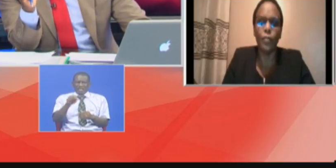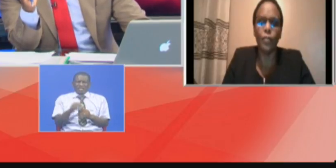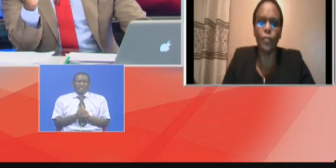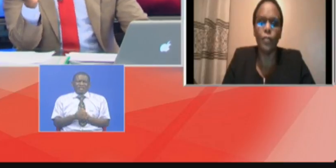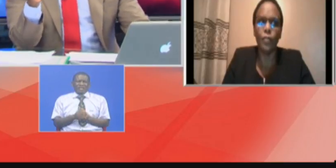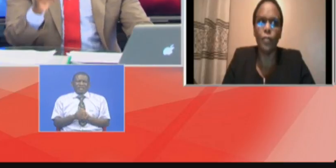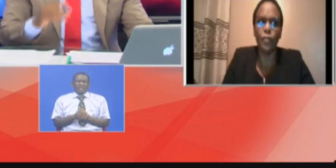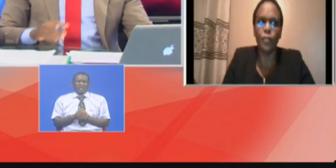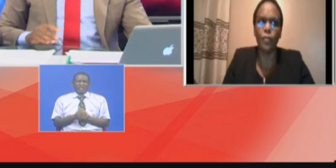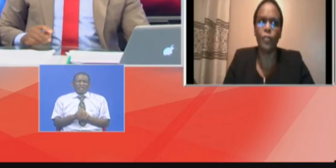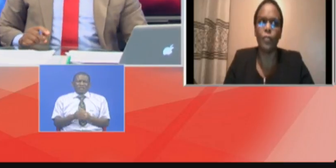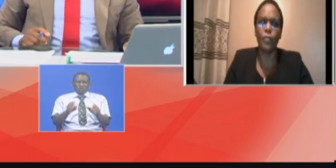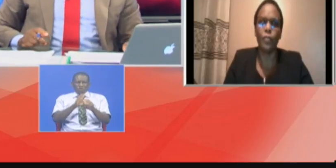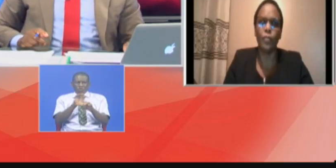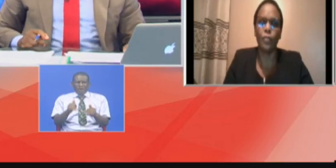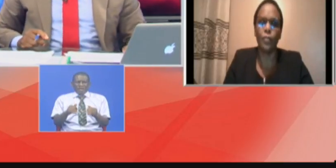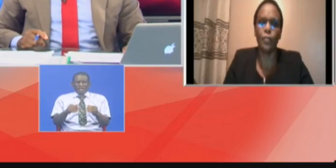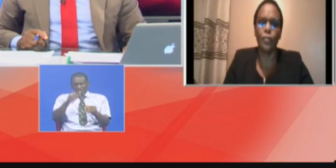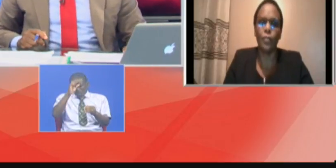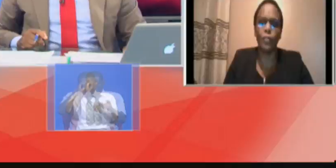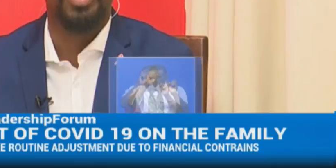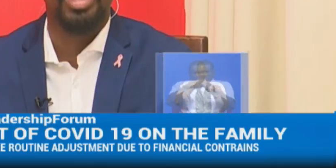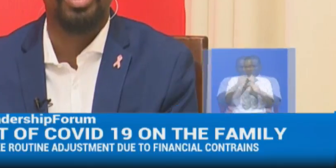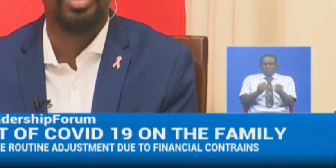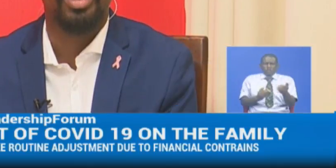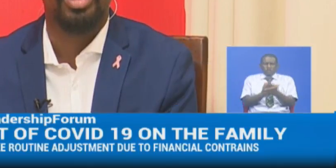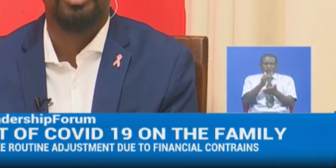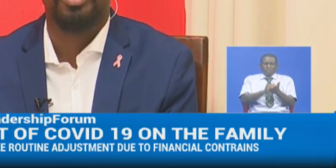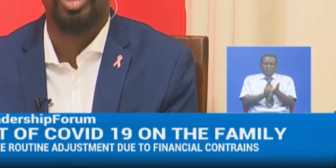Alan. Well, the state must ensure that measures